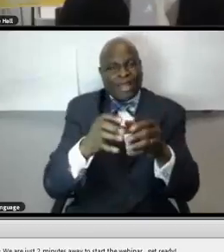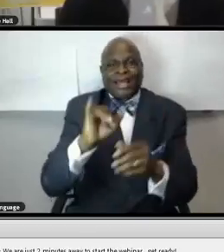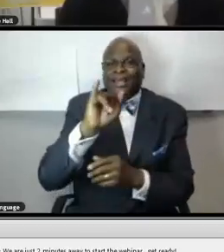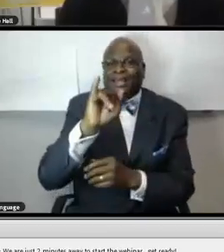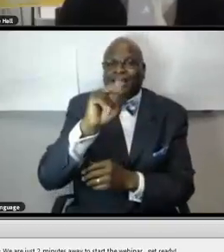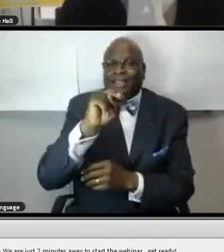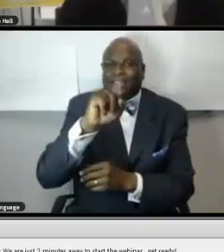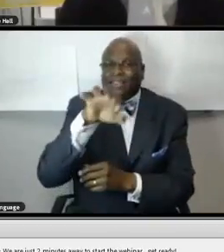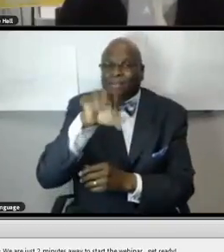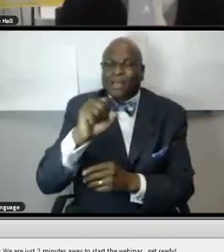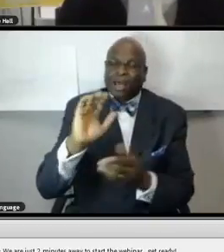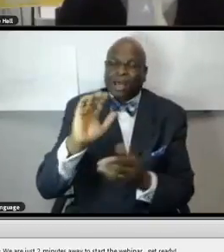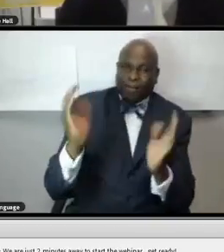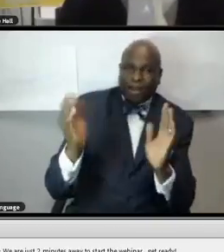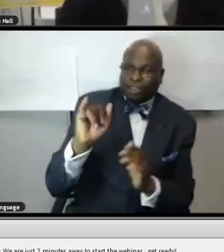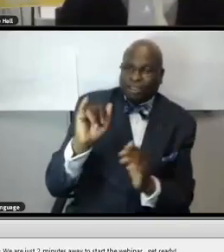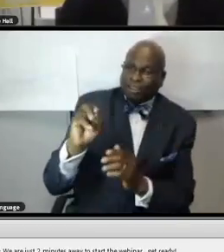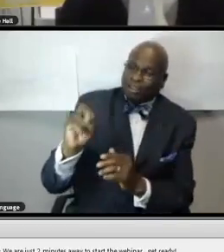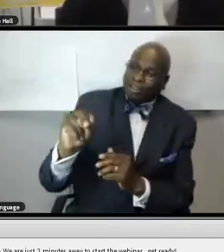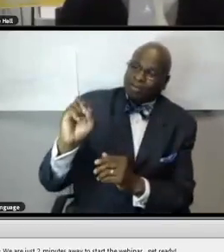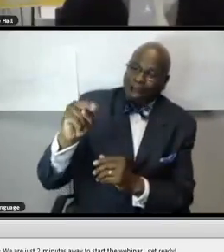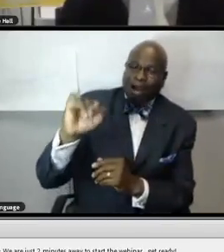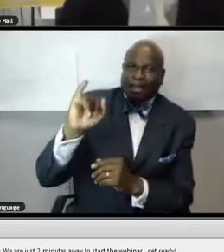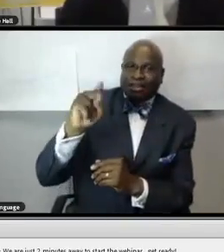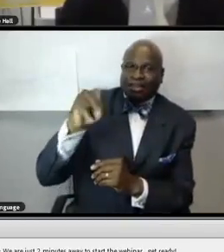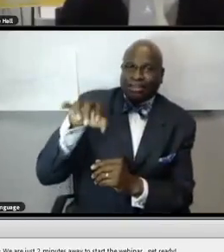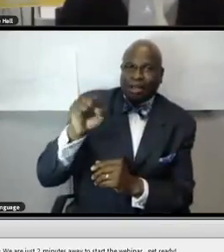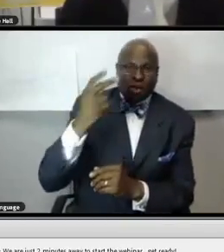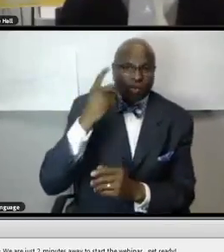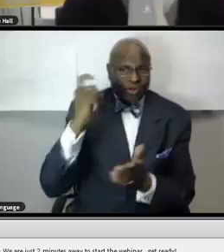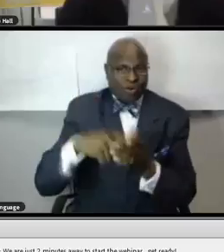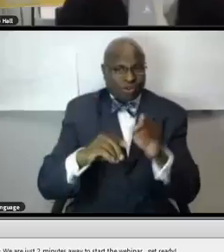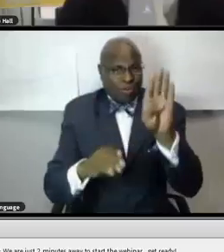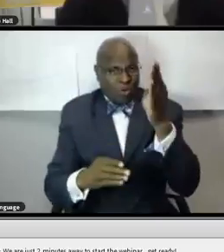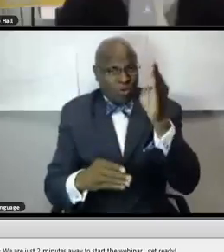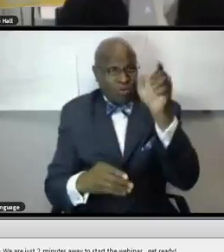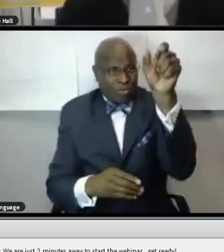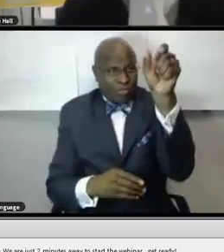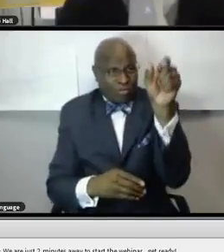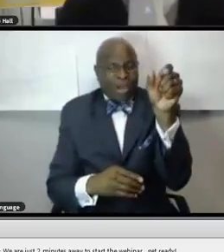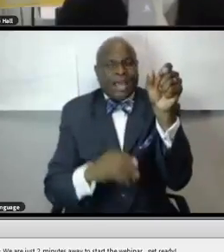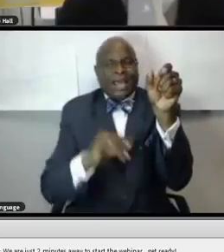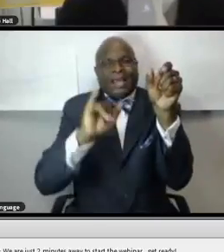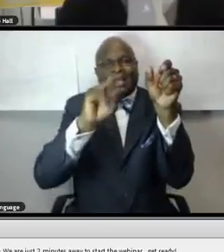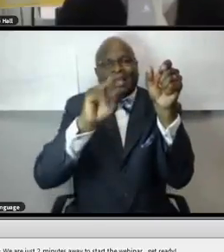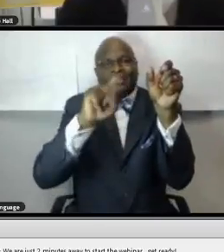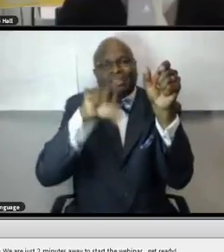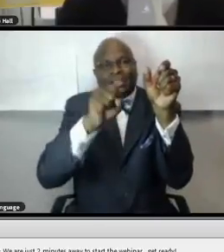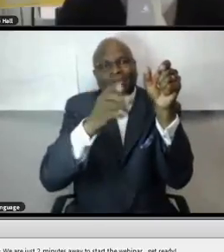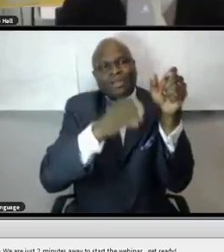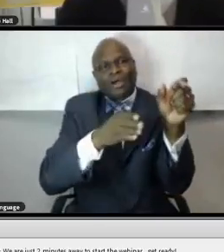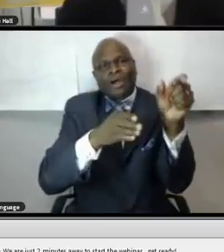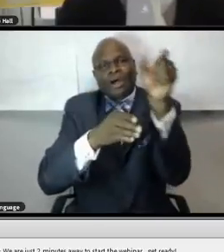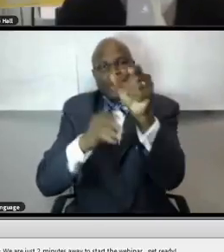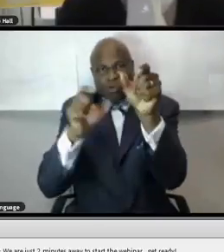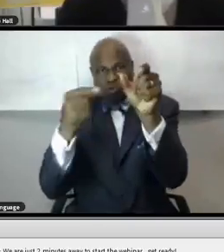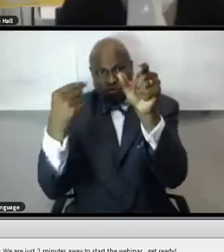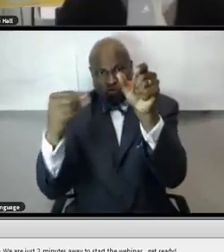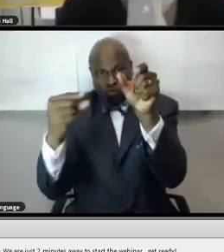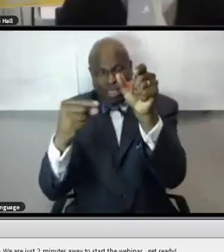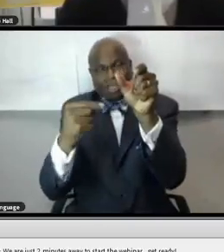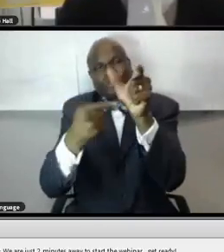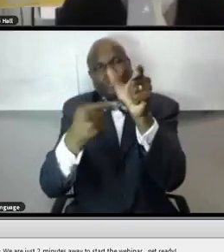versus non-indigenous, you'll see that the blue bar represents indigenous peoples and the pale green bar